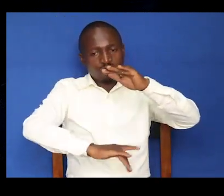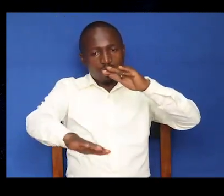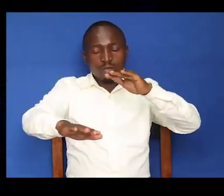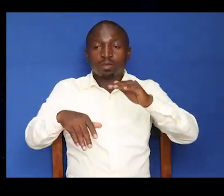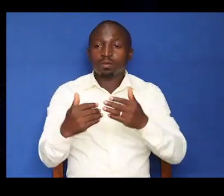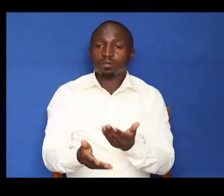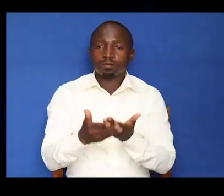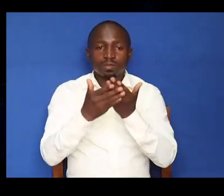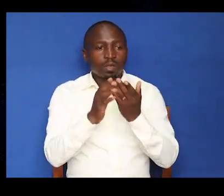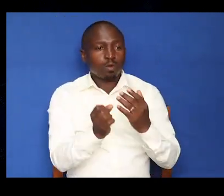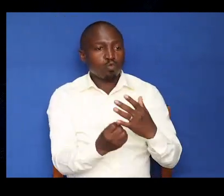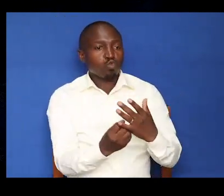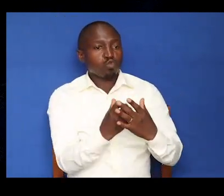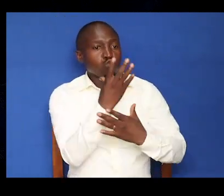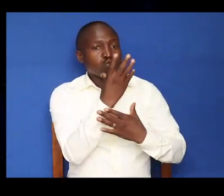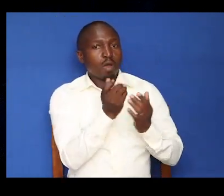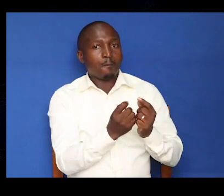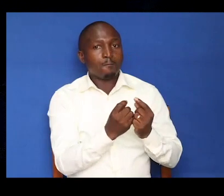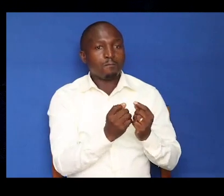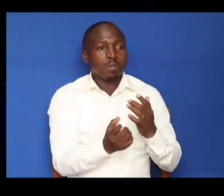to enhance the growth of planktons.